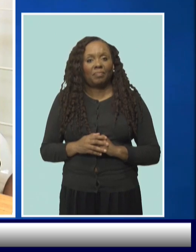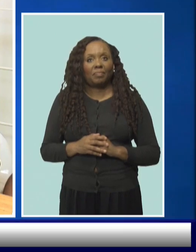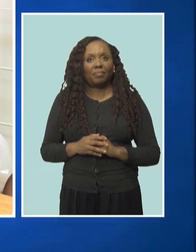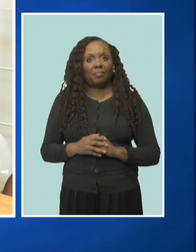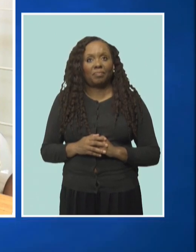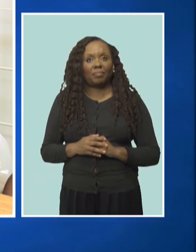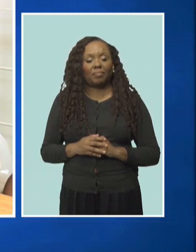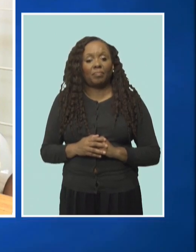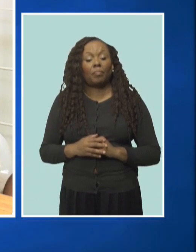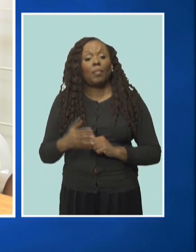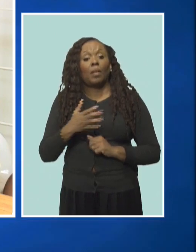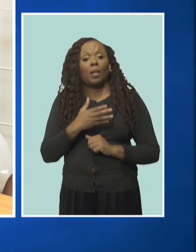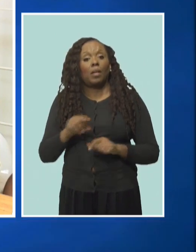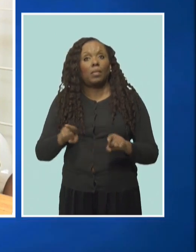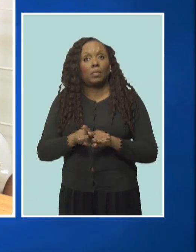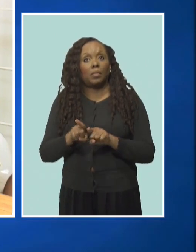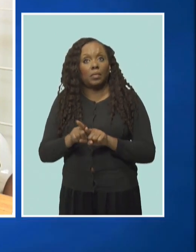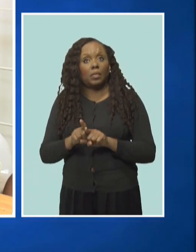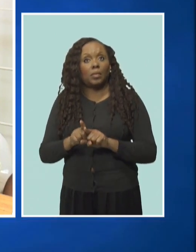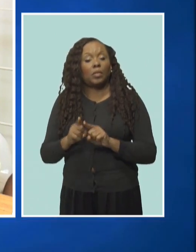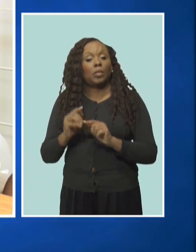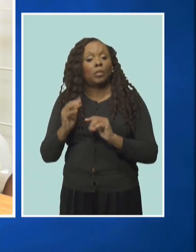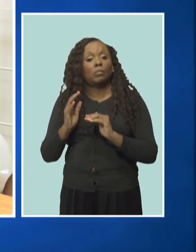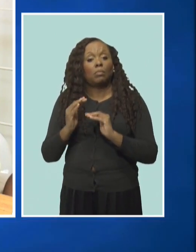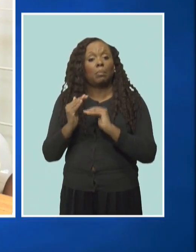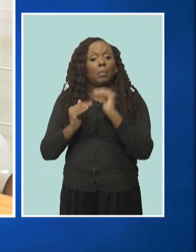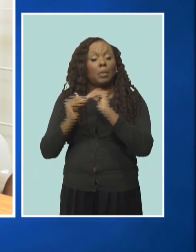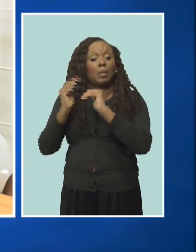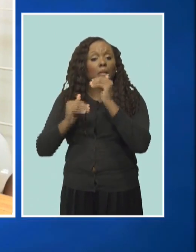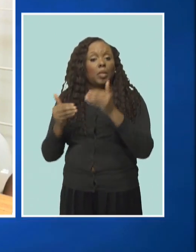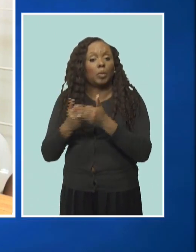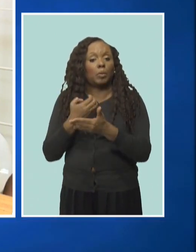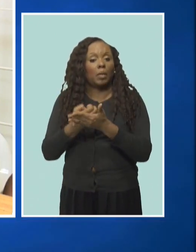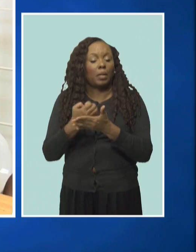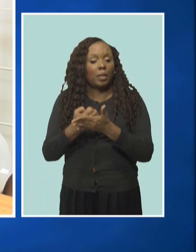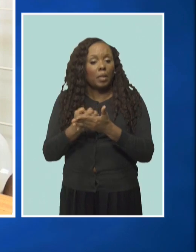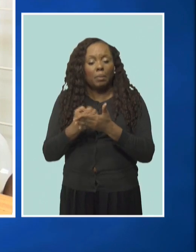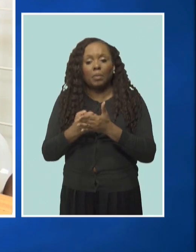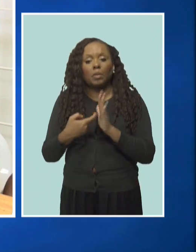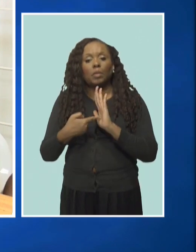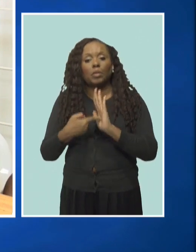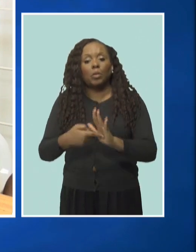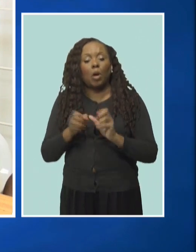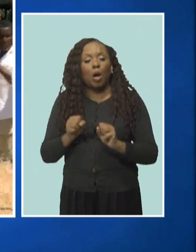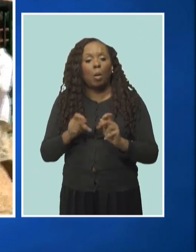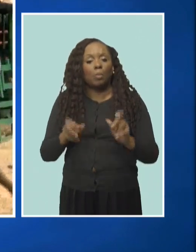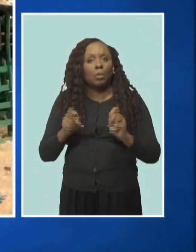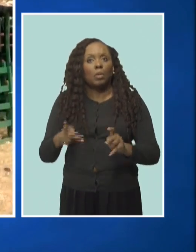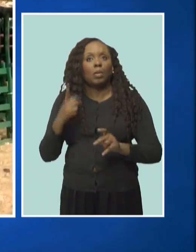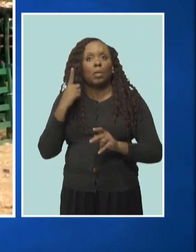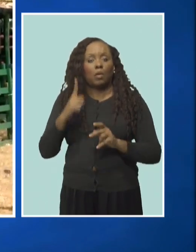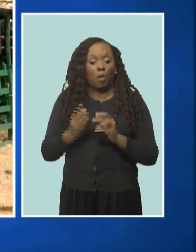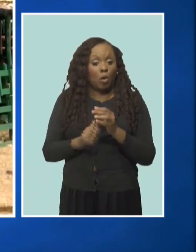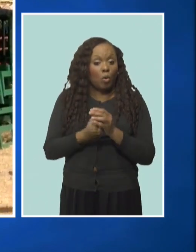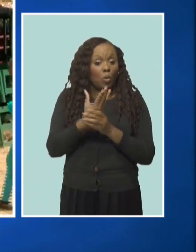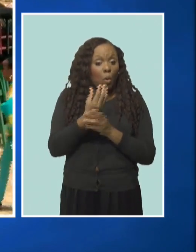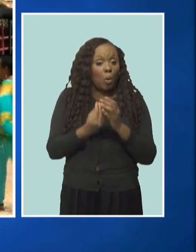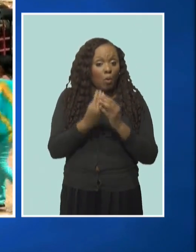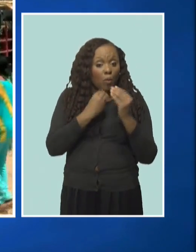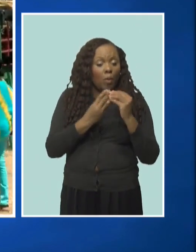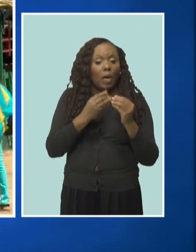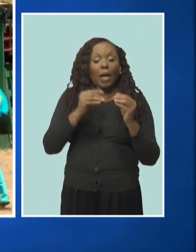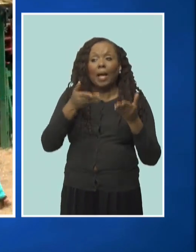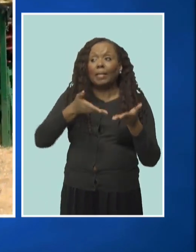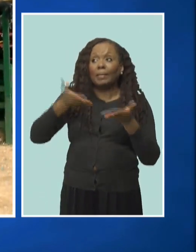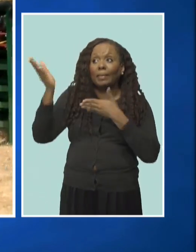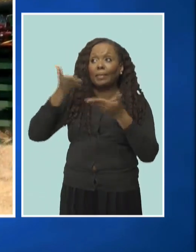And they're also building a new economic model that can offer the opportunity of export the production. All school-aged children